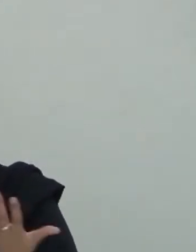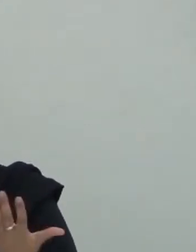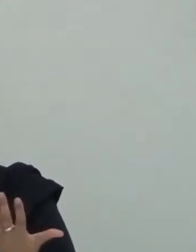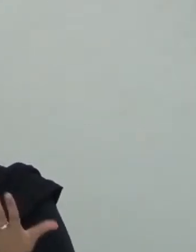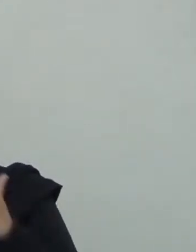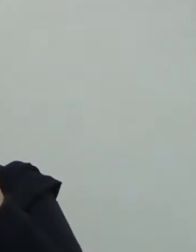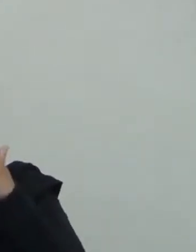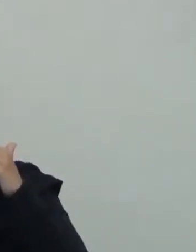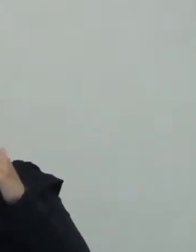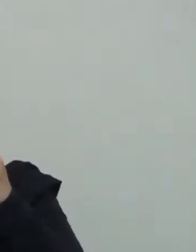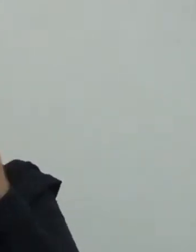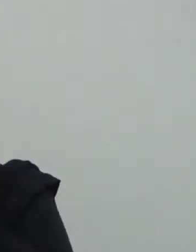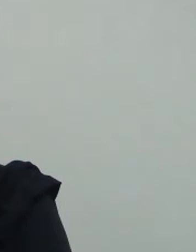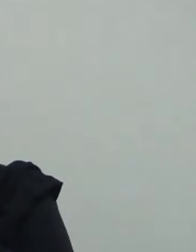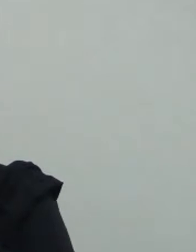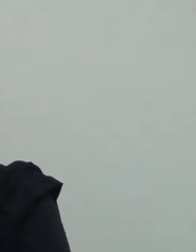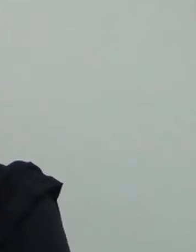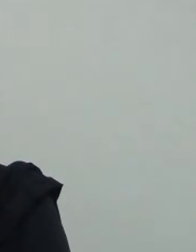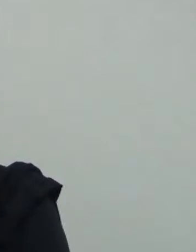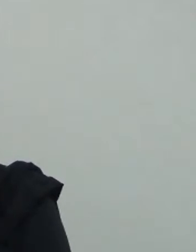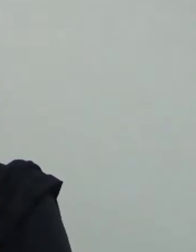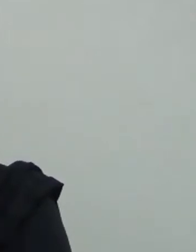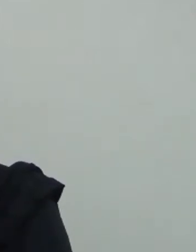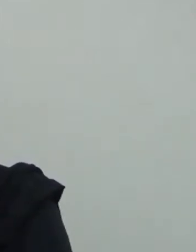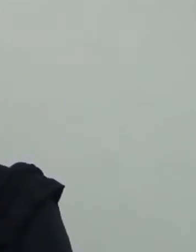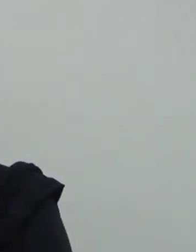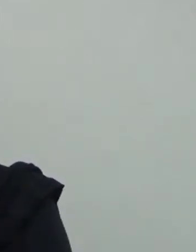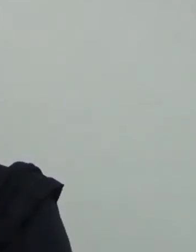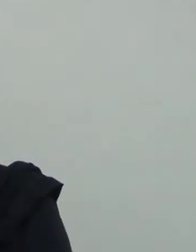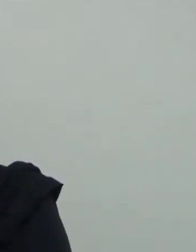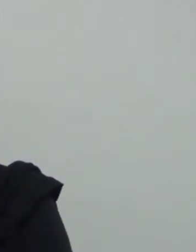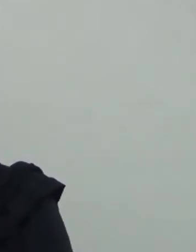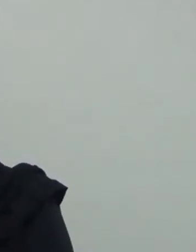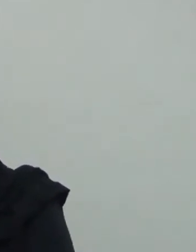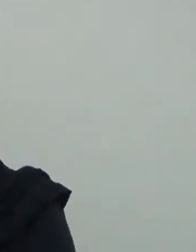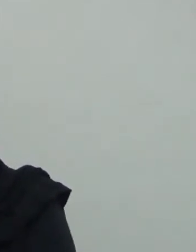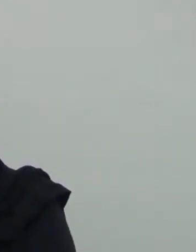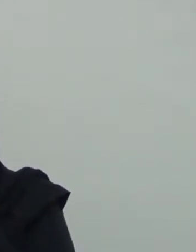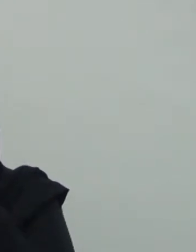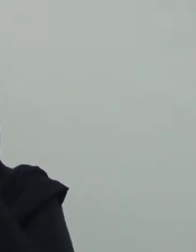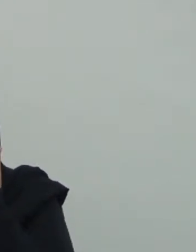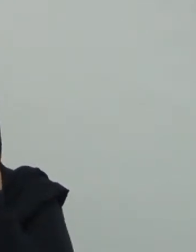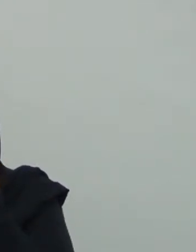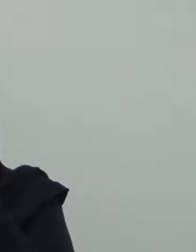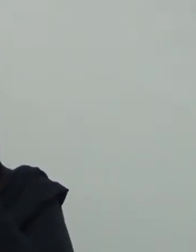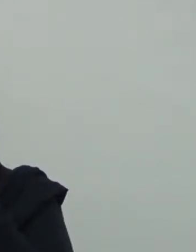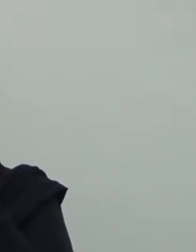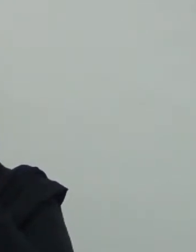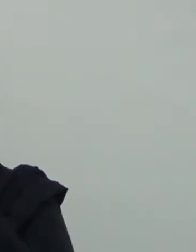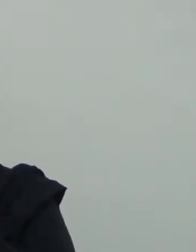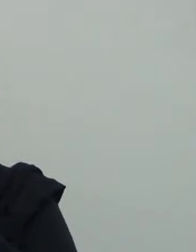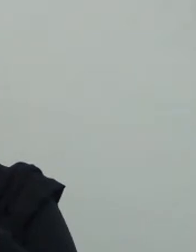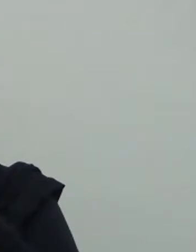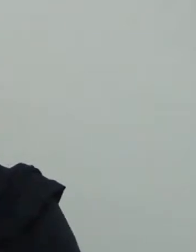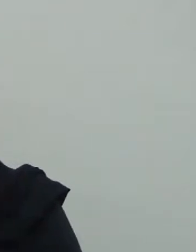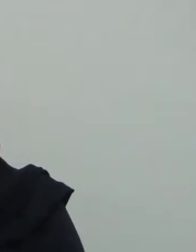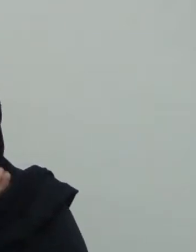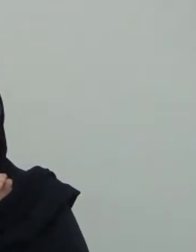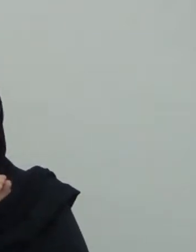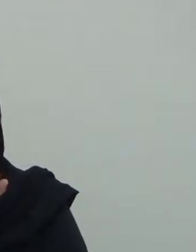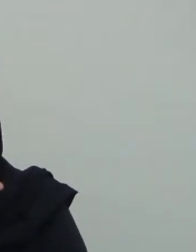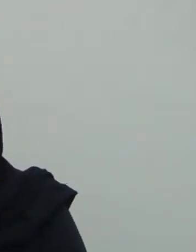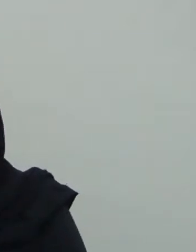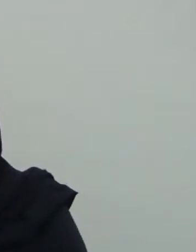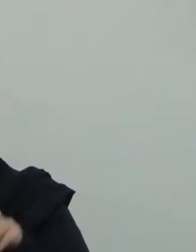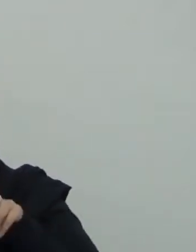inequality, or and especially when you get to the share of the male is double the share of the female,